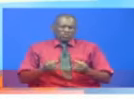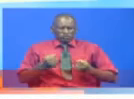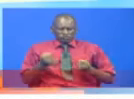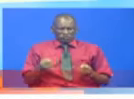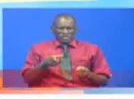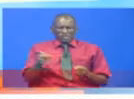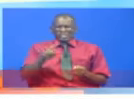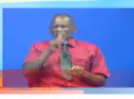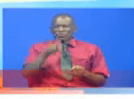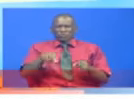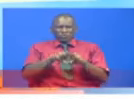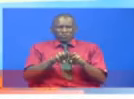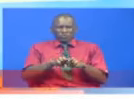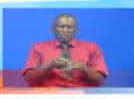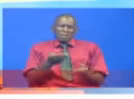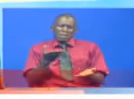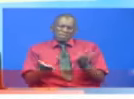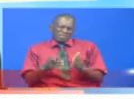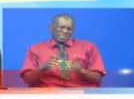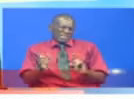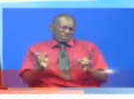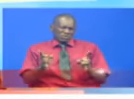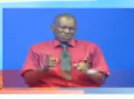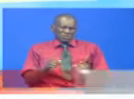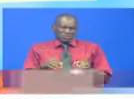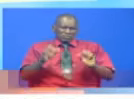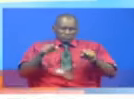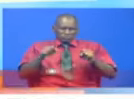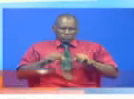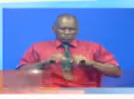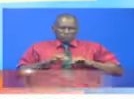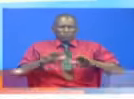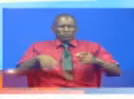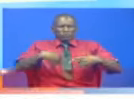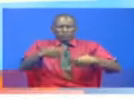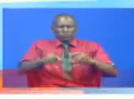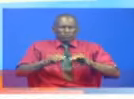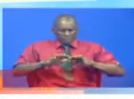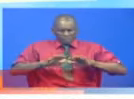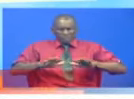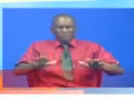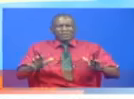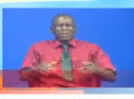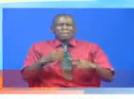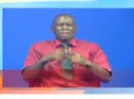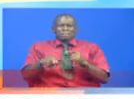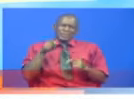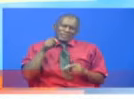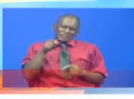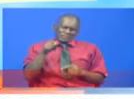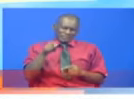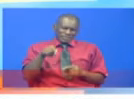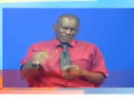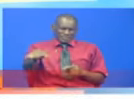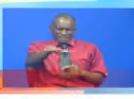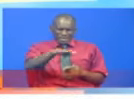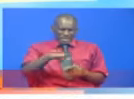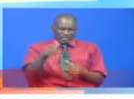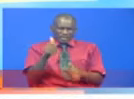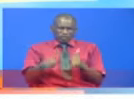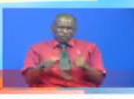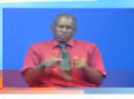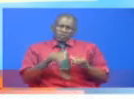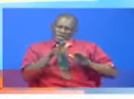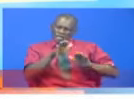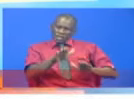question is also out there. They may not be viable to be able to continue a transmission. But these are areas that we watch